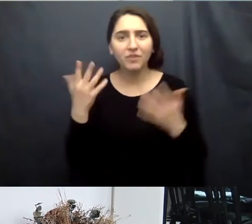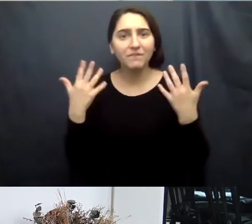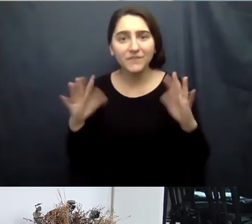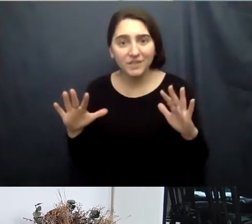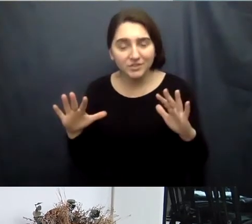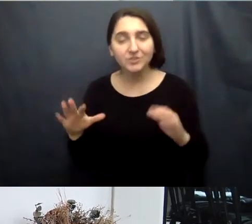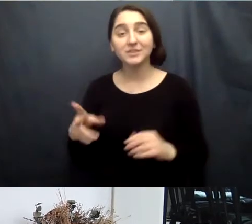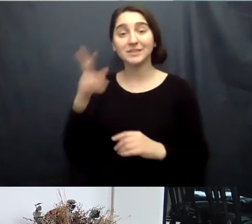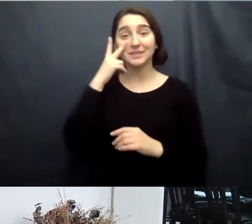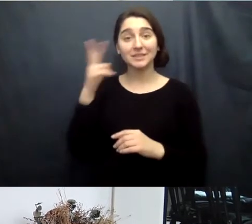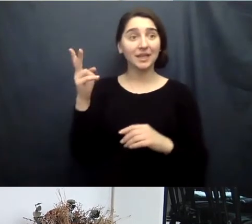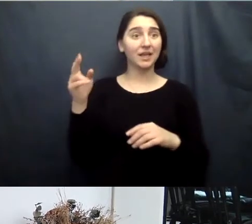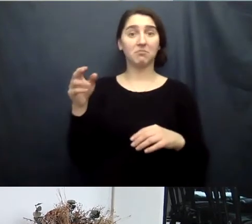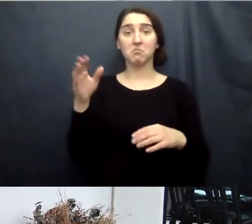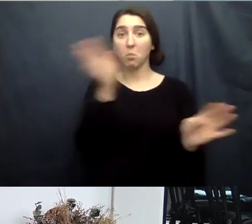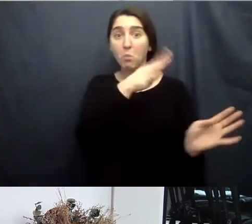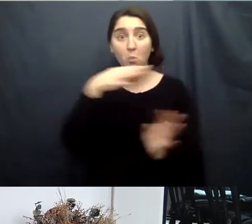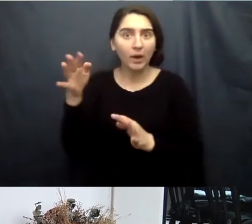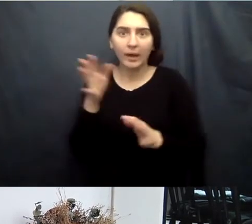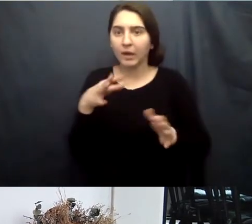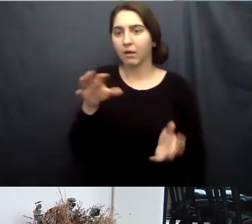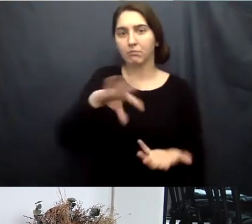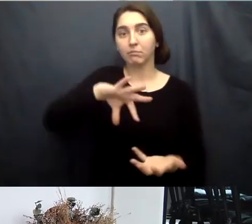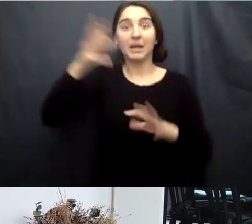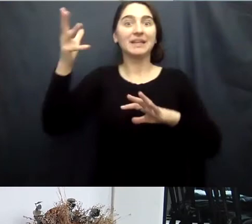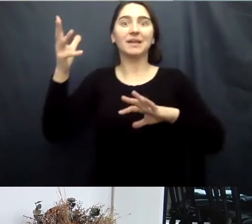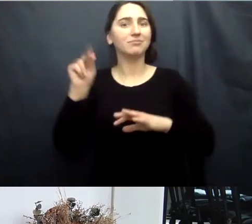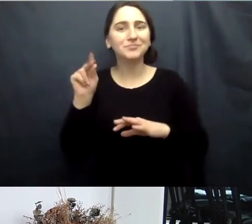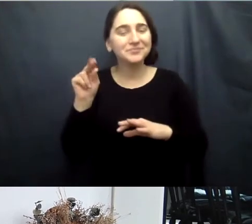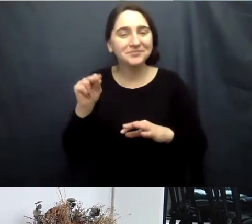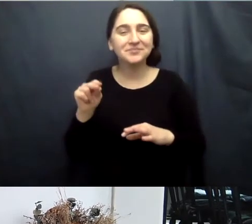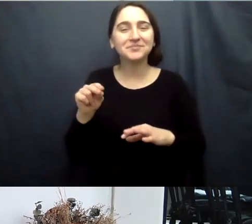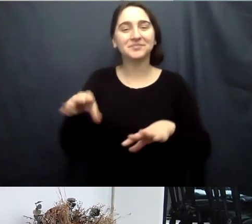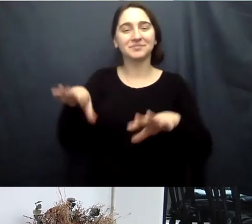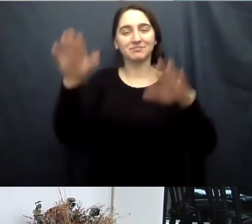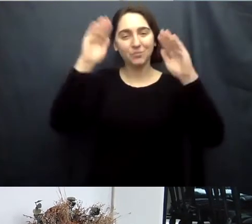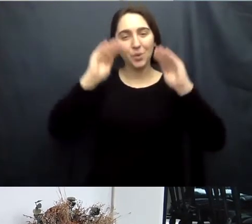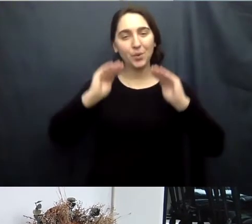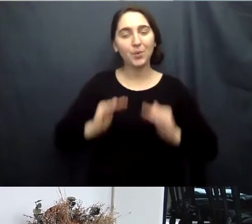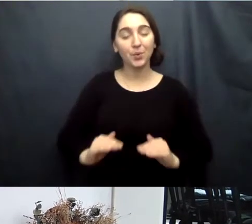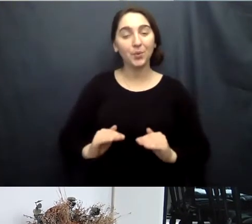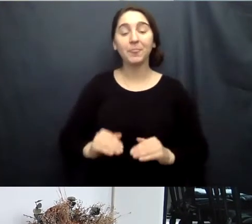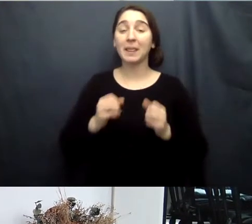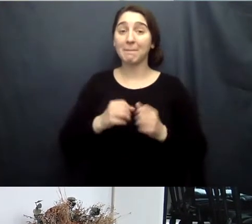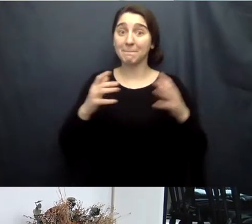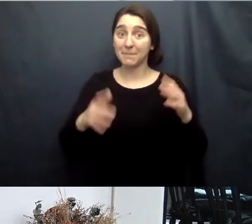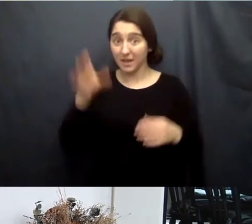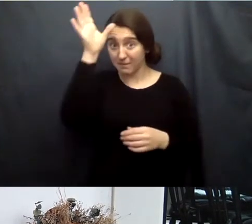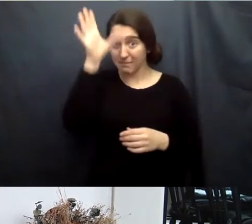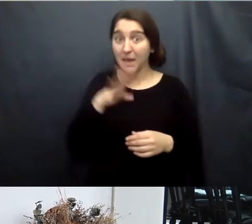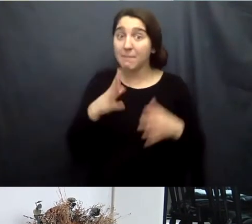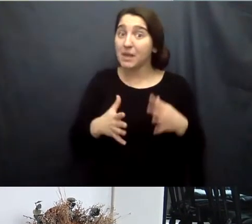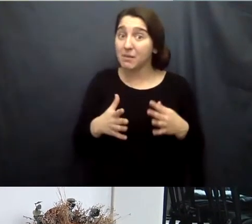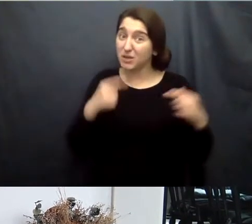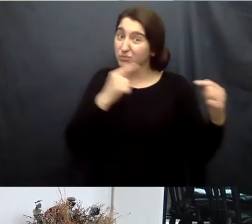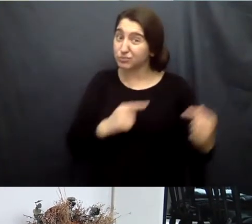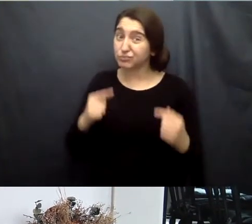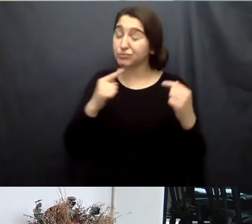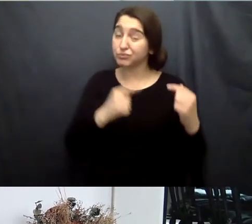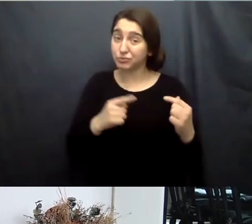be children carried by the waves and blown about by every sifting wind of the teaching of deceitful